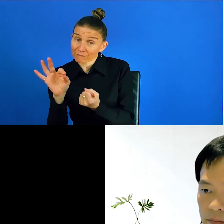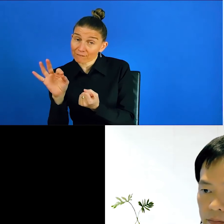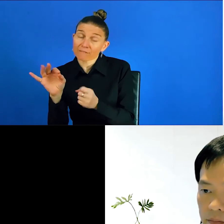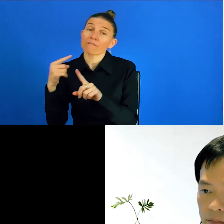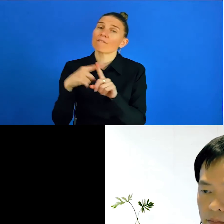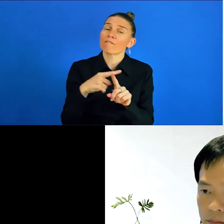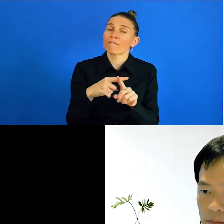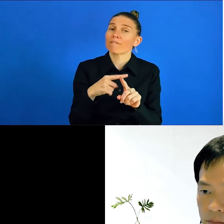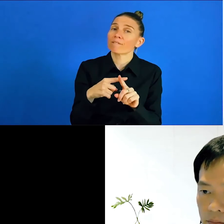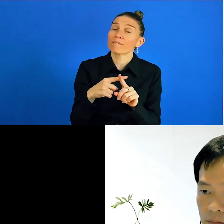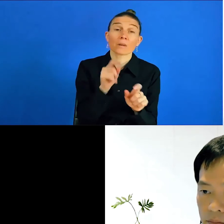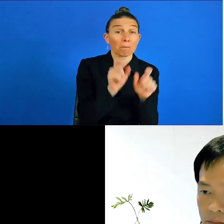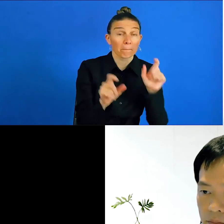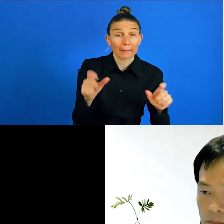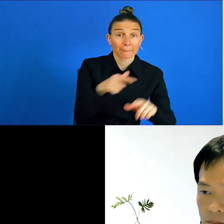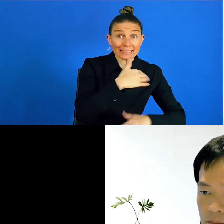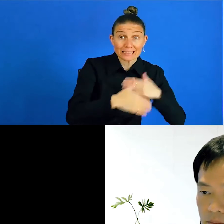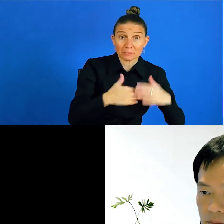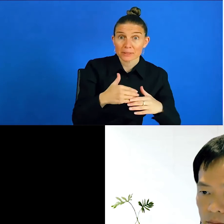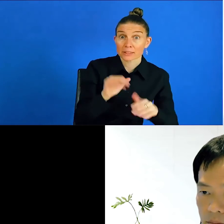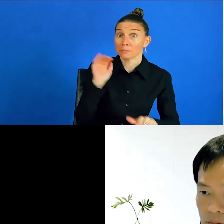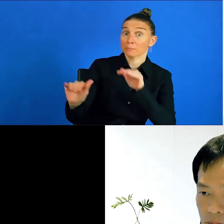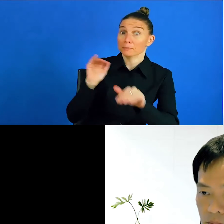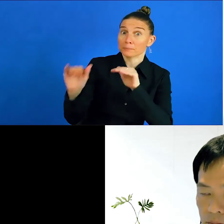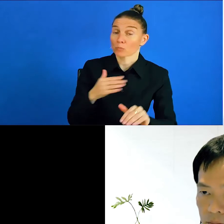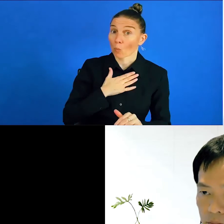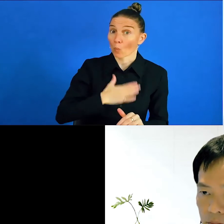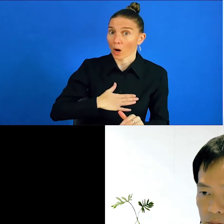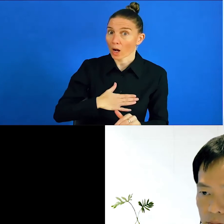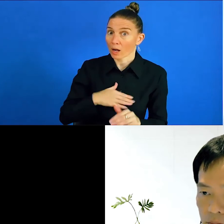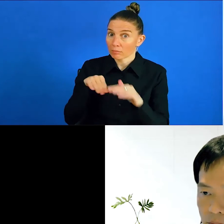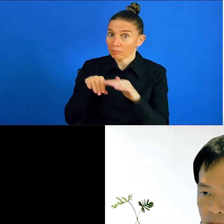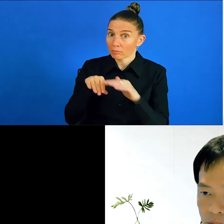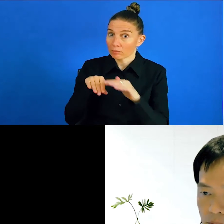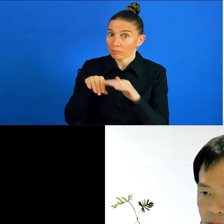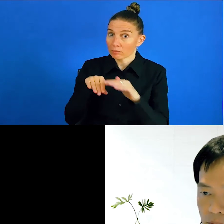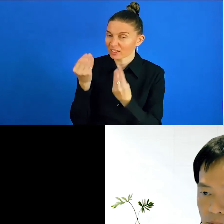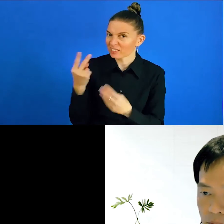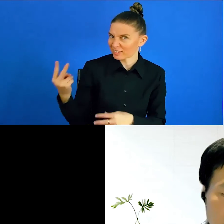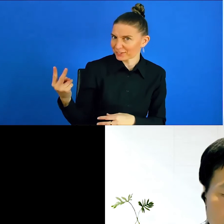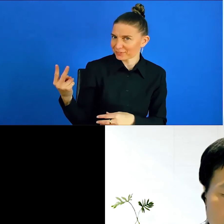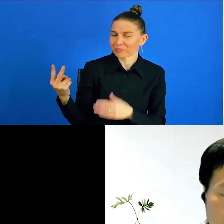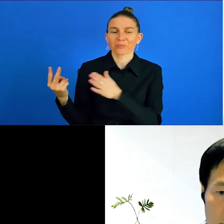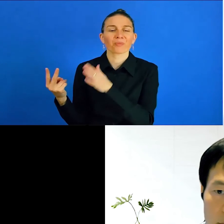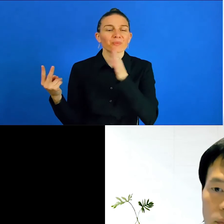demand from persons with disability for these particular trainings. Shiro, shall I come over to you first?